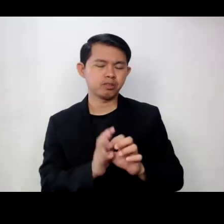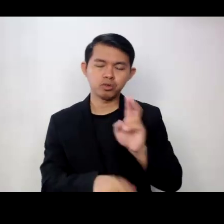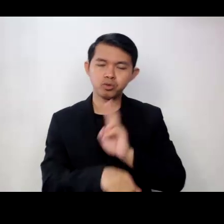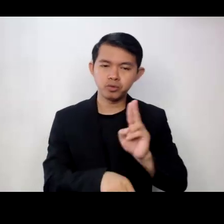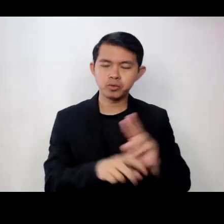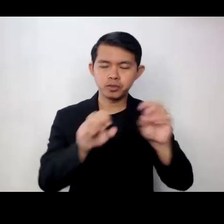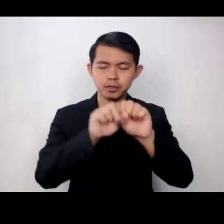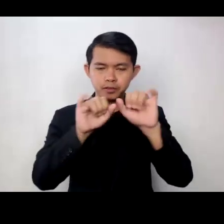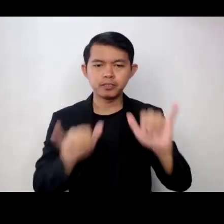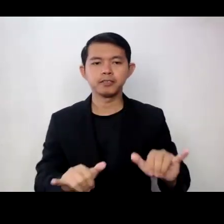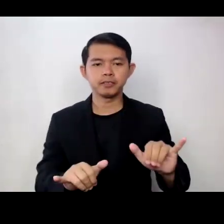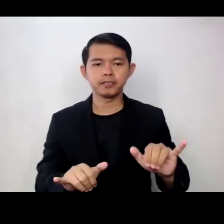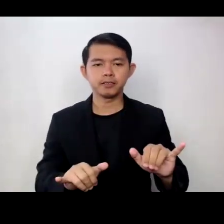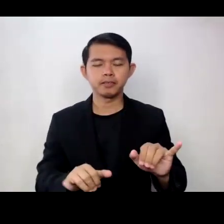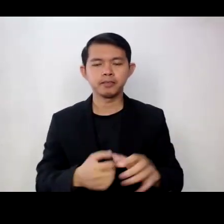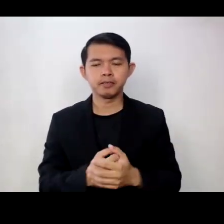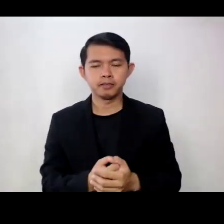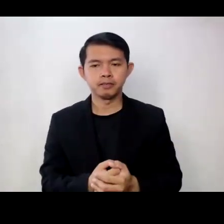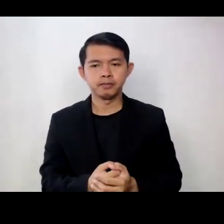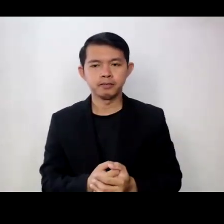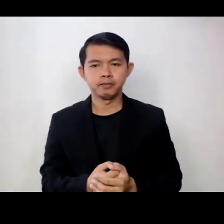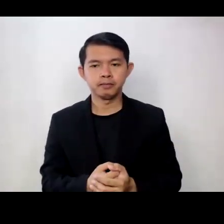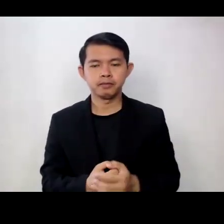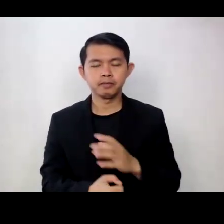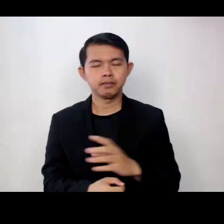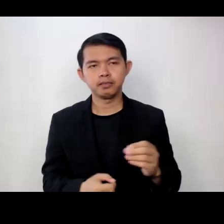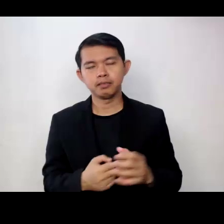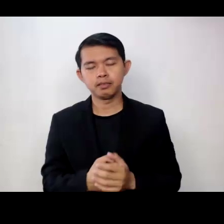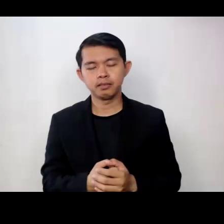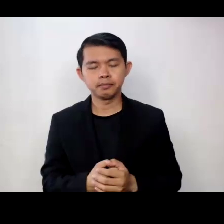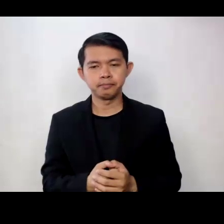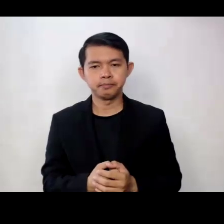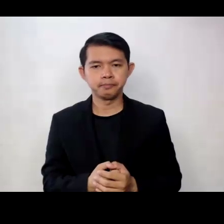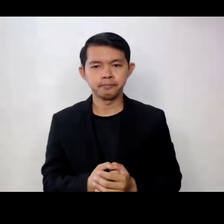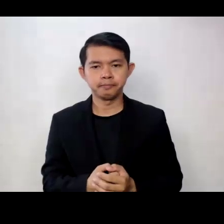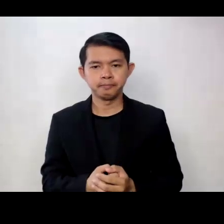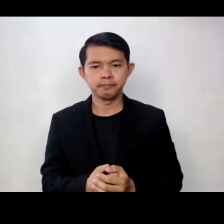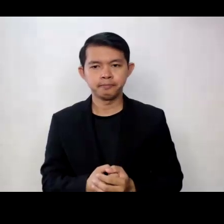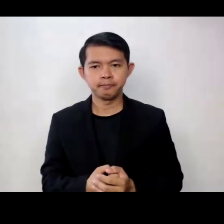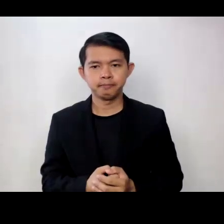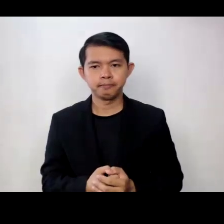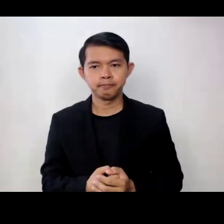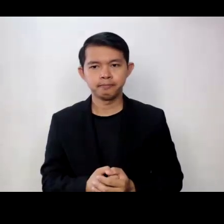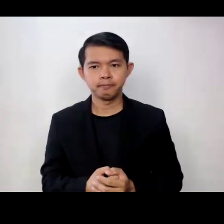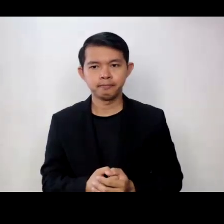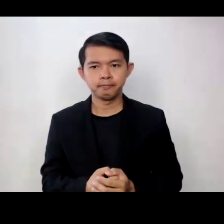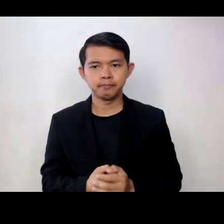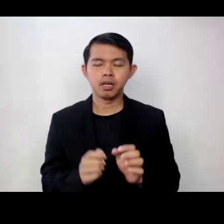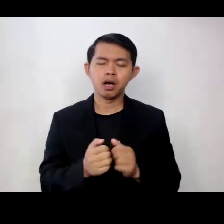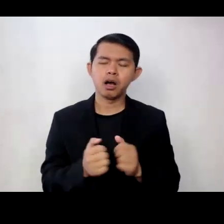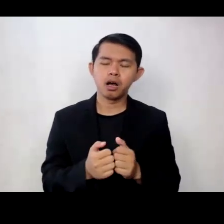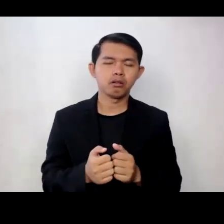we're operating in, and how much of it uh, have we leveraged